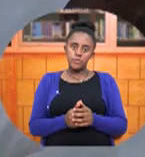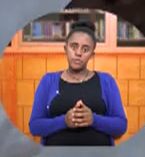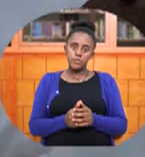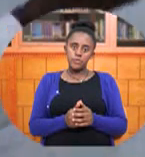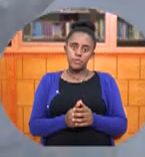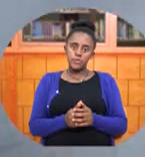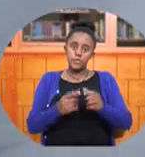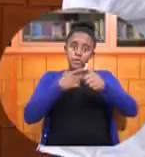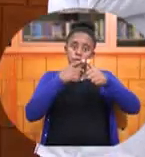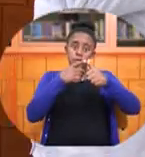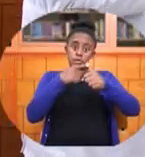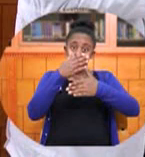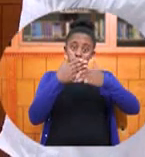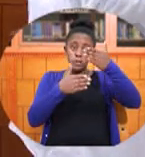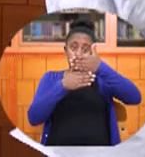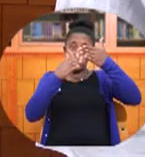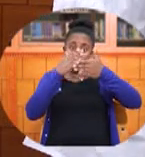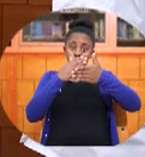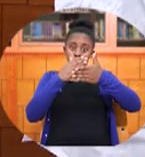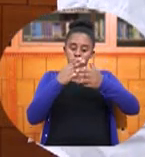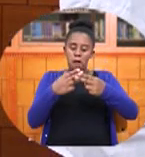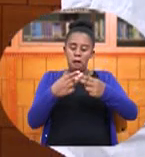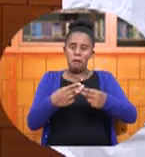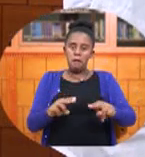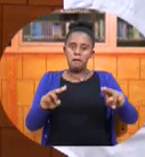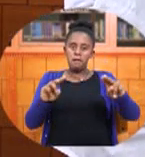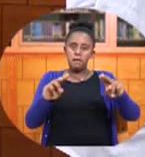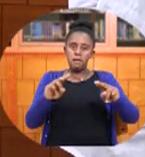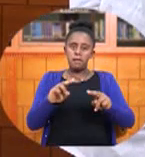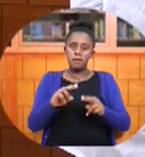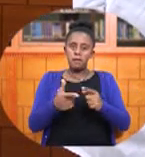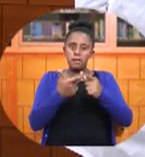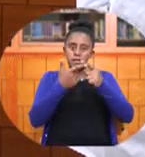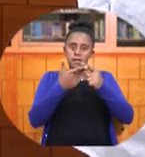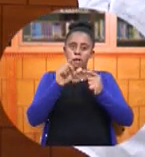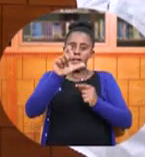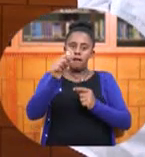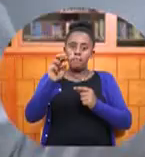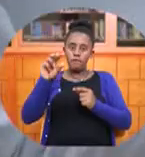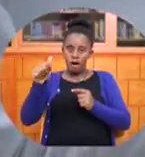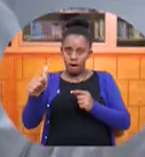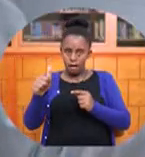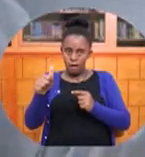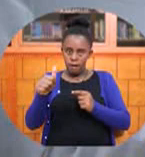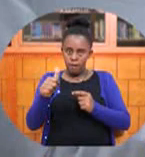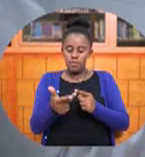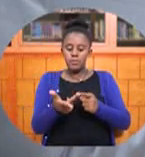The first stage of complete metamorphosis is egg. The second one is